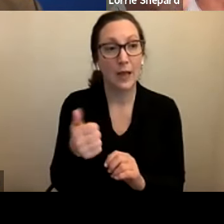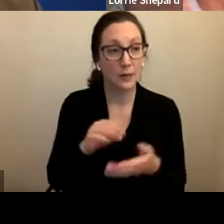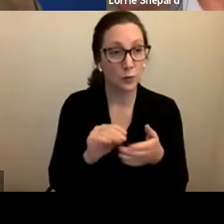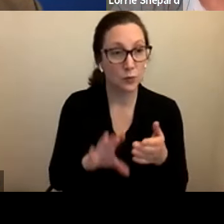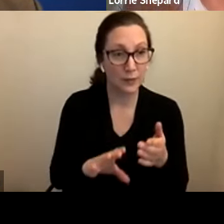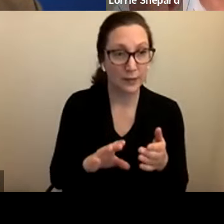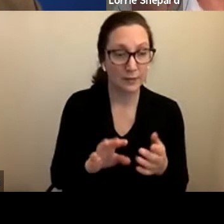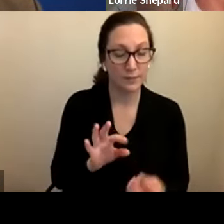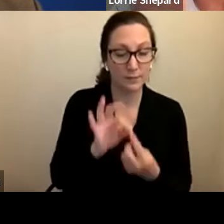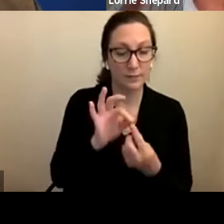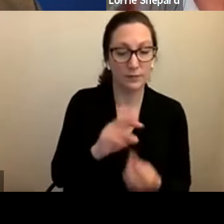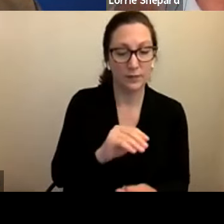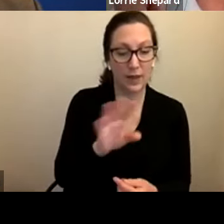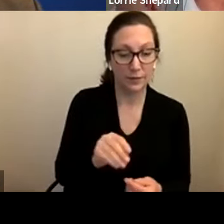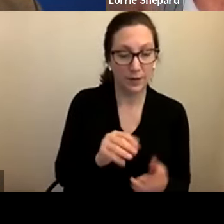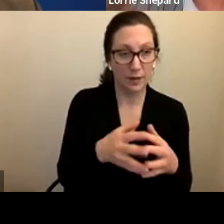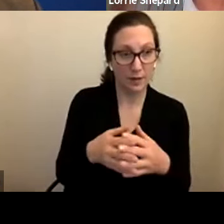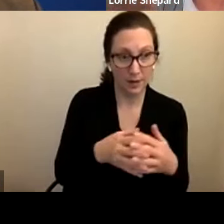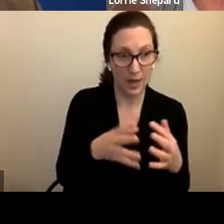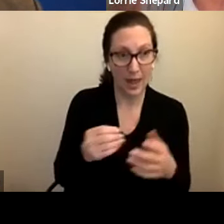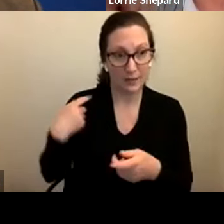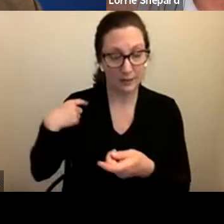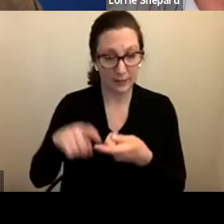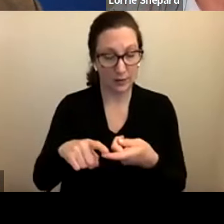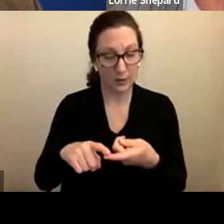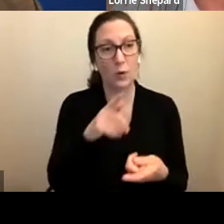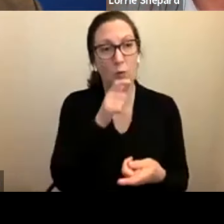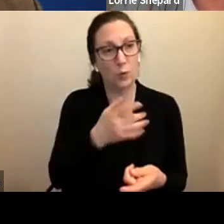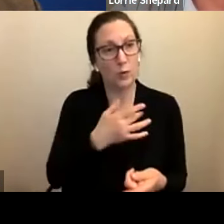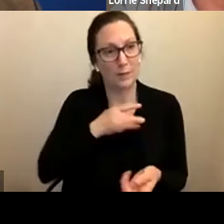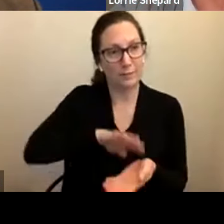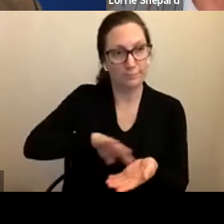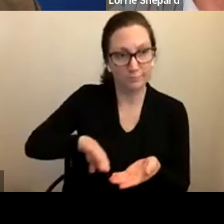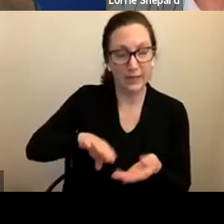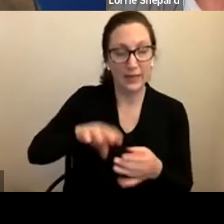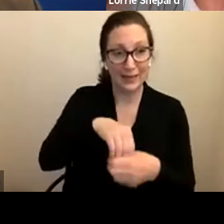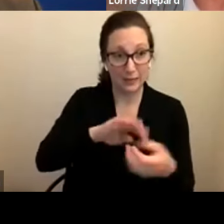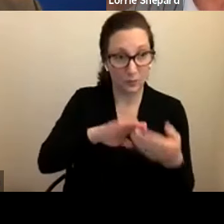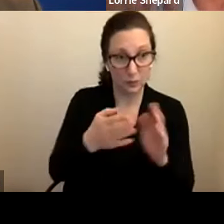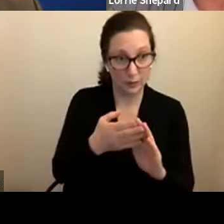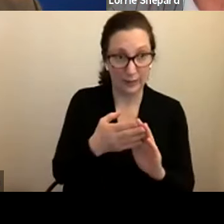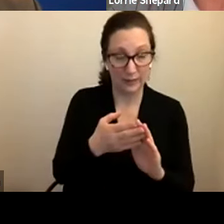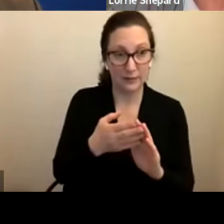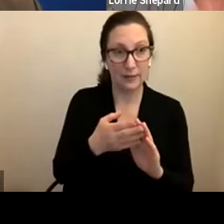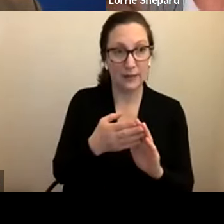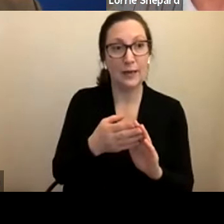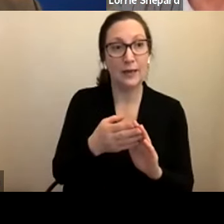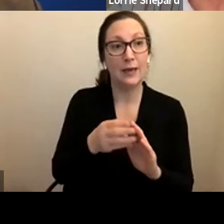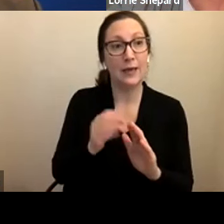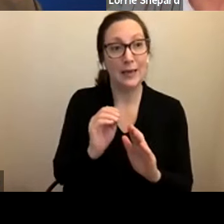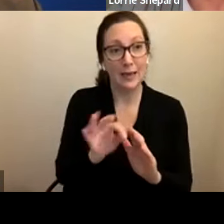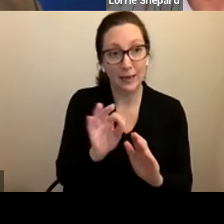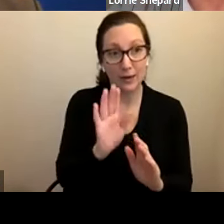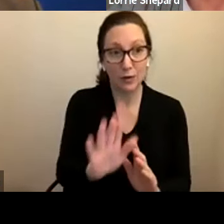American and Latino, traditionally marginalized students in the city, in your pipeline,